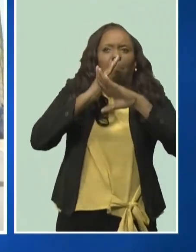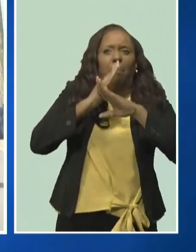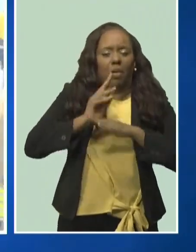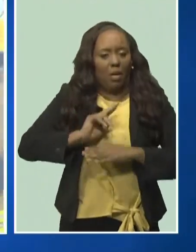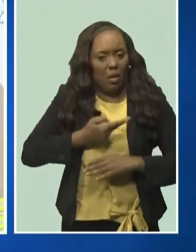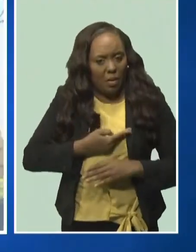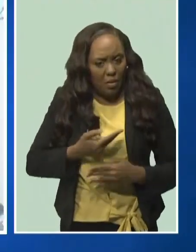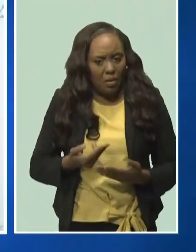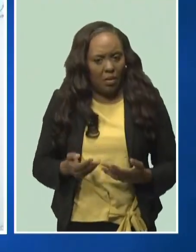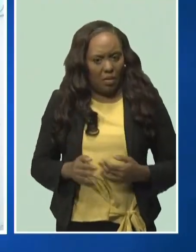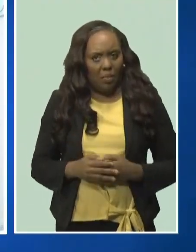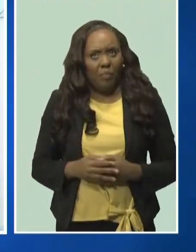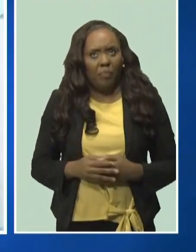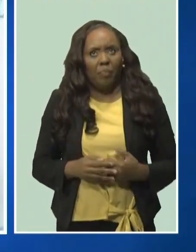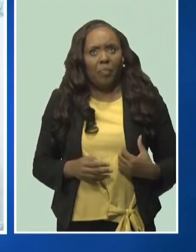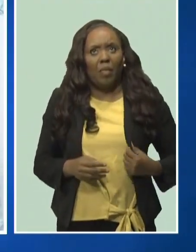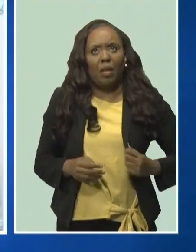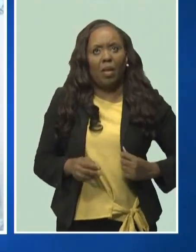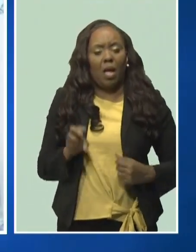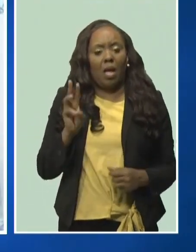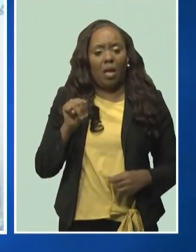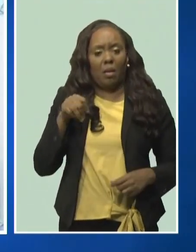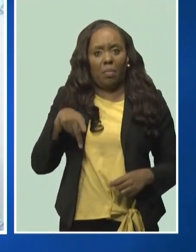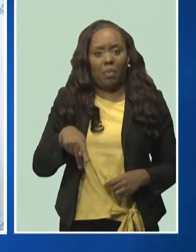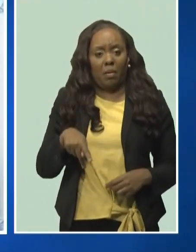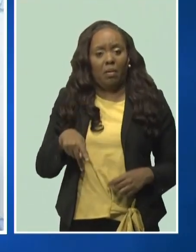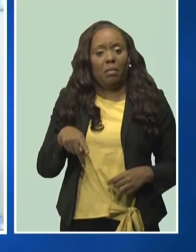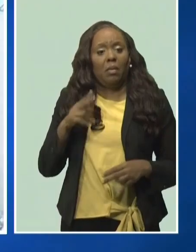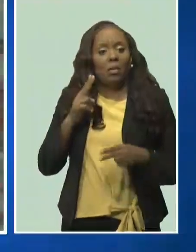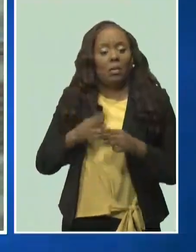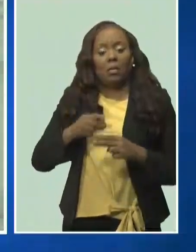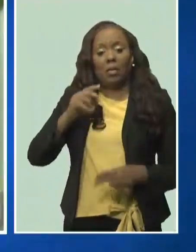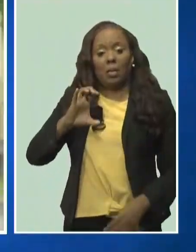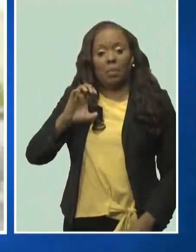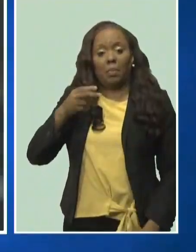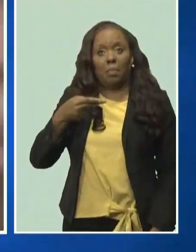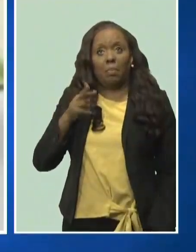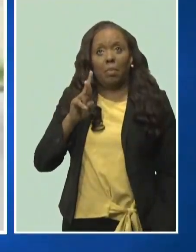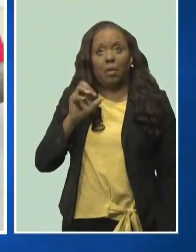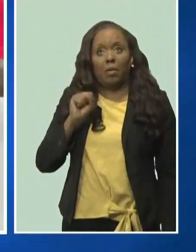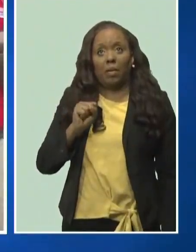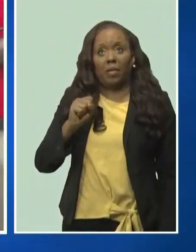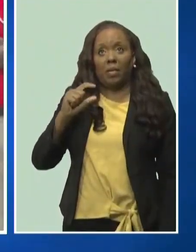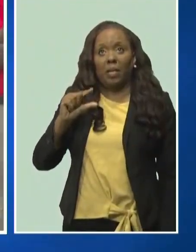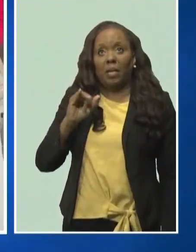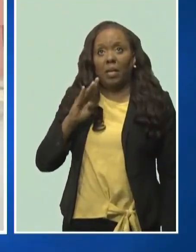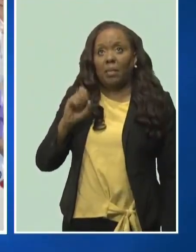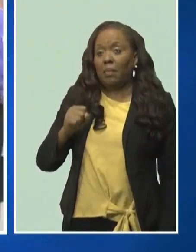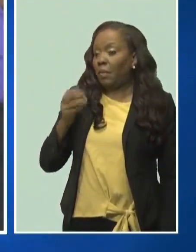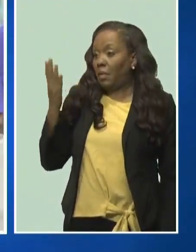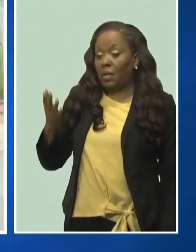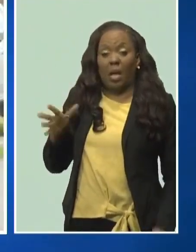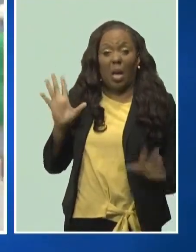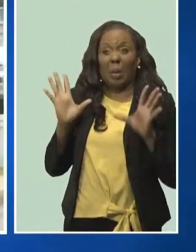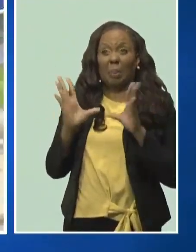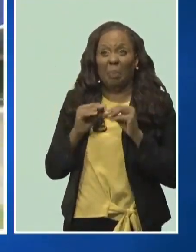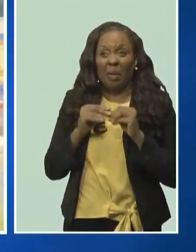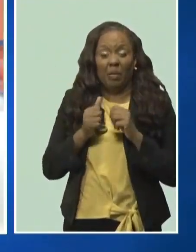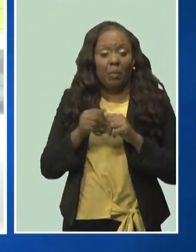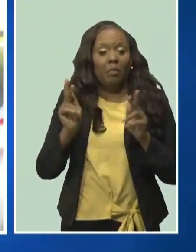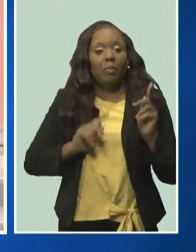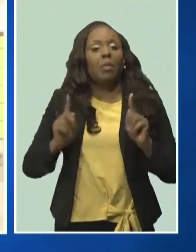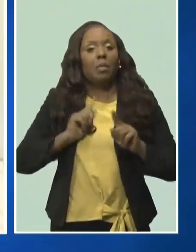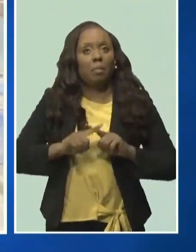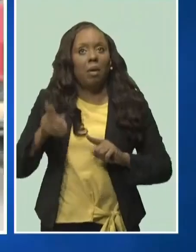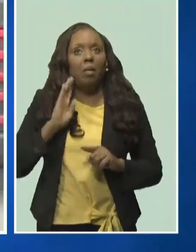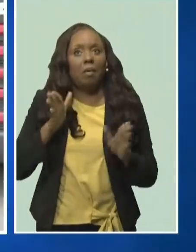incident. Member of Parliament for the area, Chris Gibbs, was meeting with residents and told newsmen it was too early to comment, but arrangements would